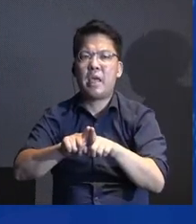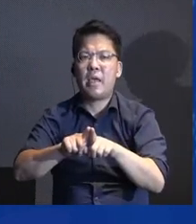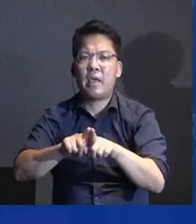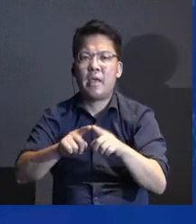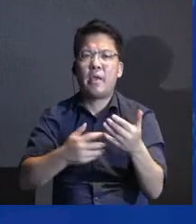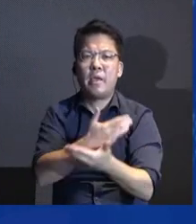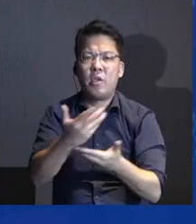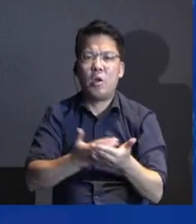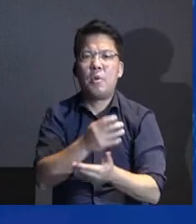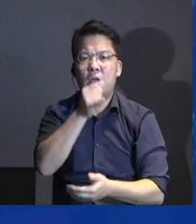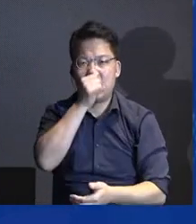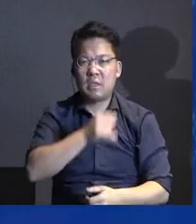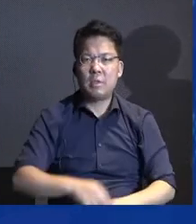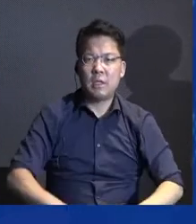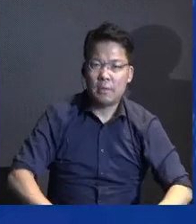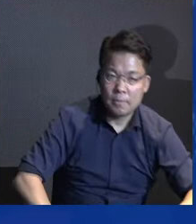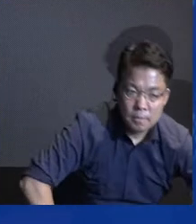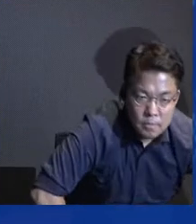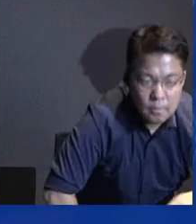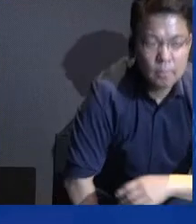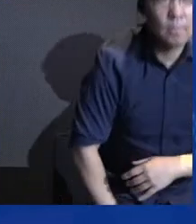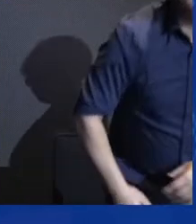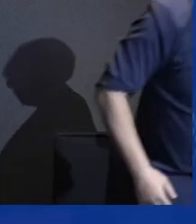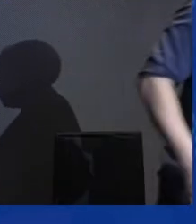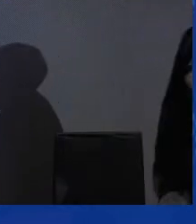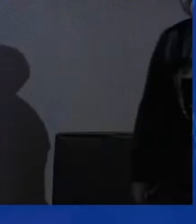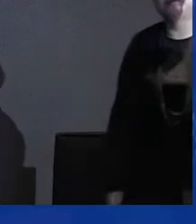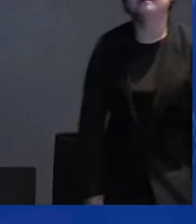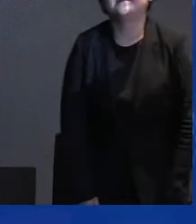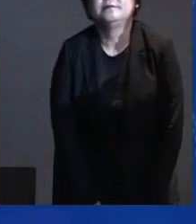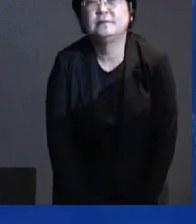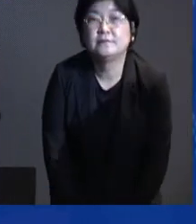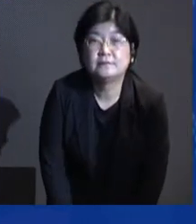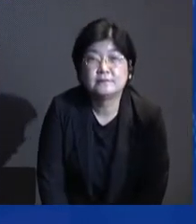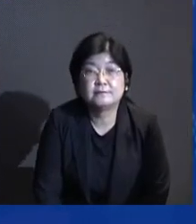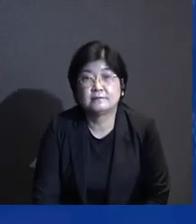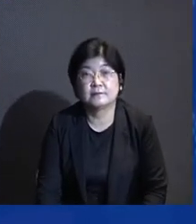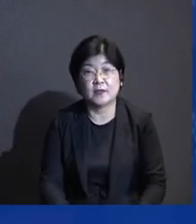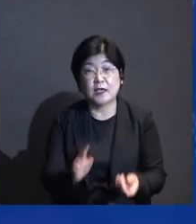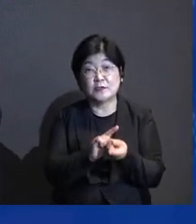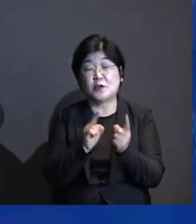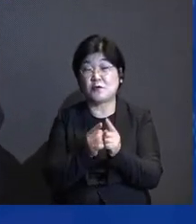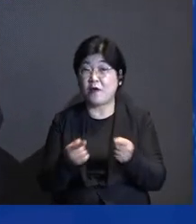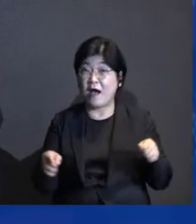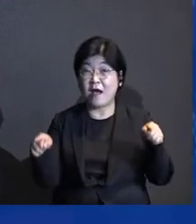processes, whether thinking together, jointly planning, working